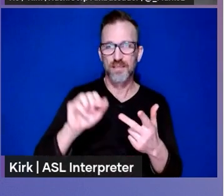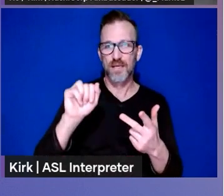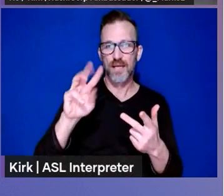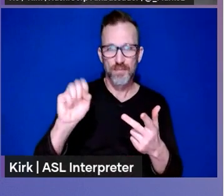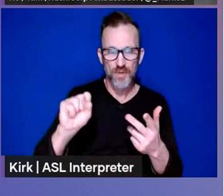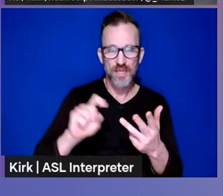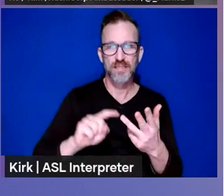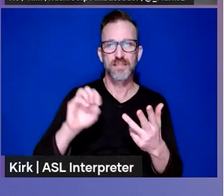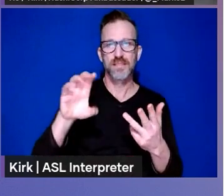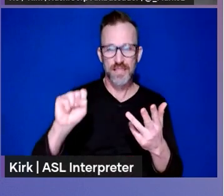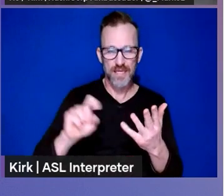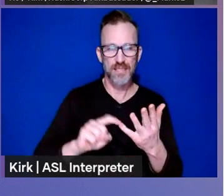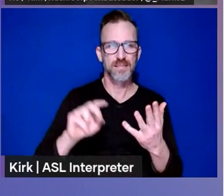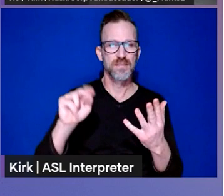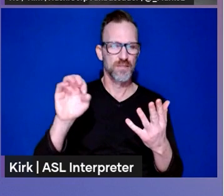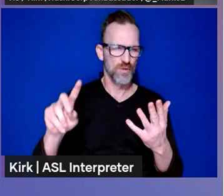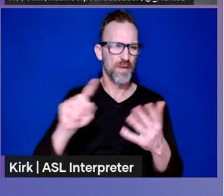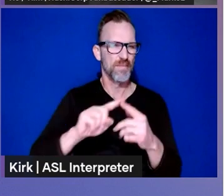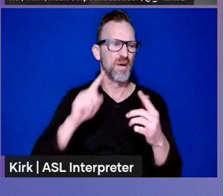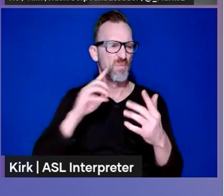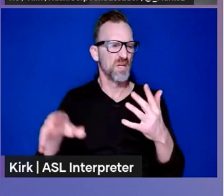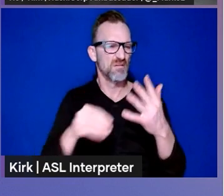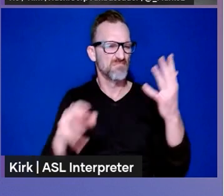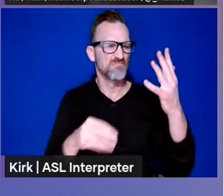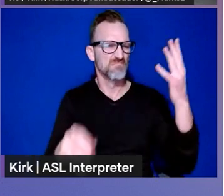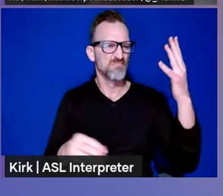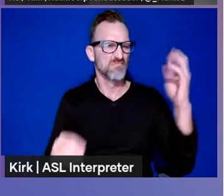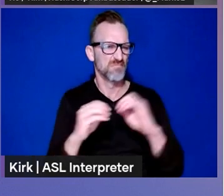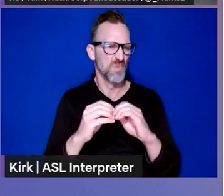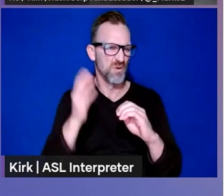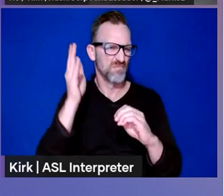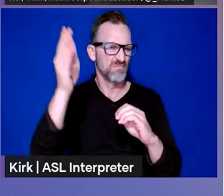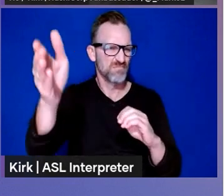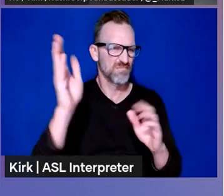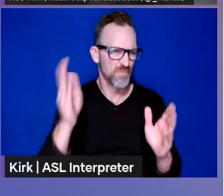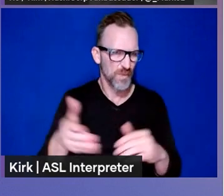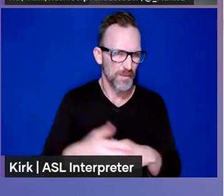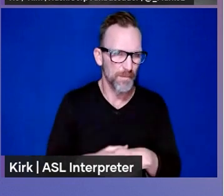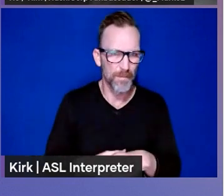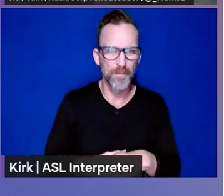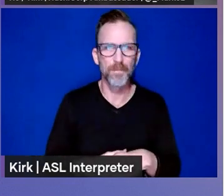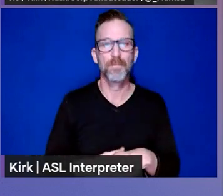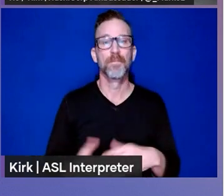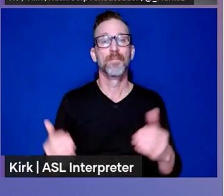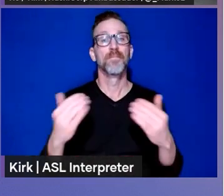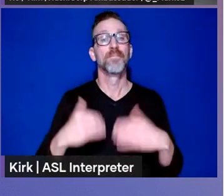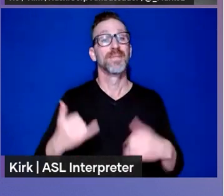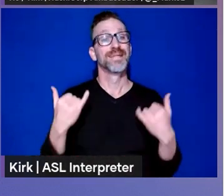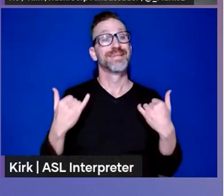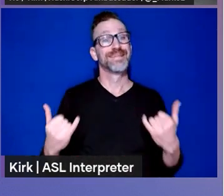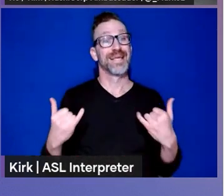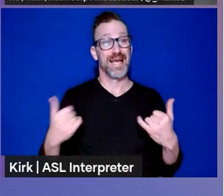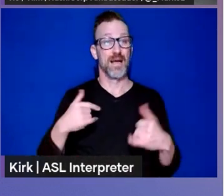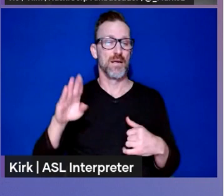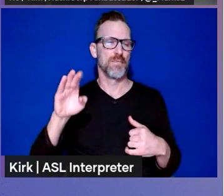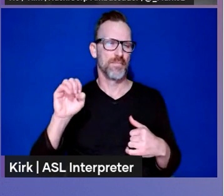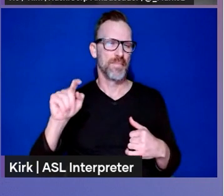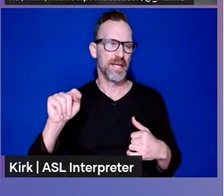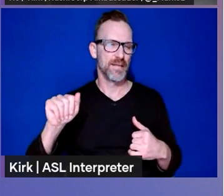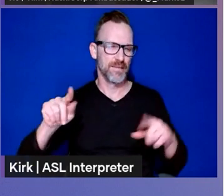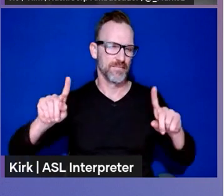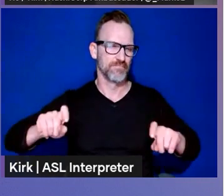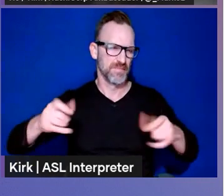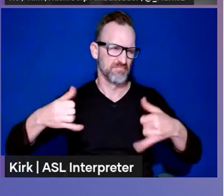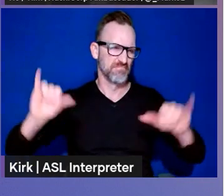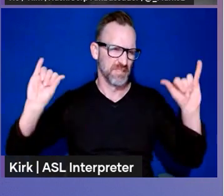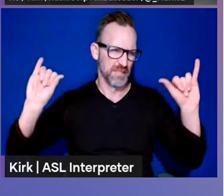Nomad, but there are more to come. And again, it's currently in beta, so the updates